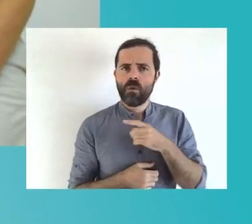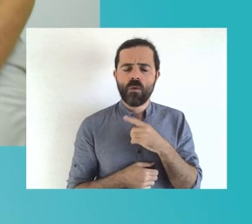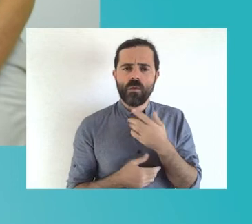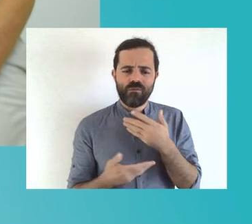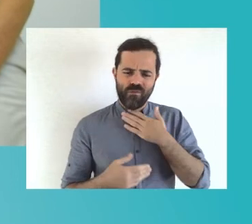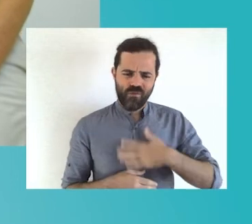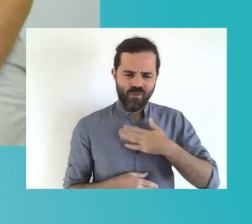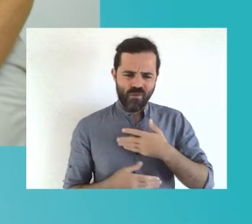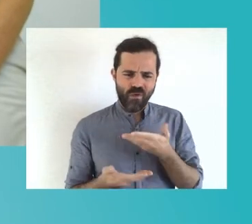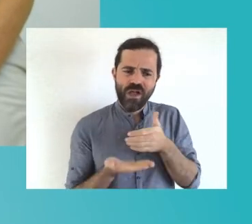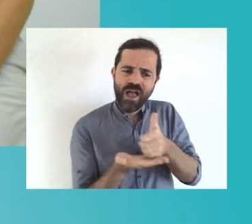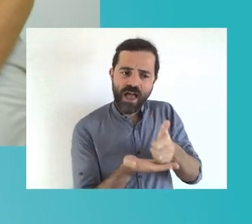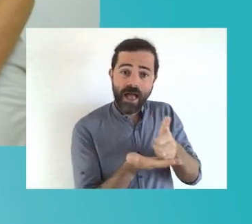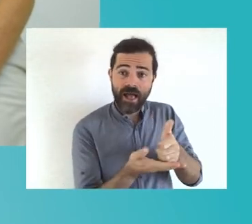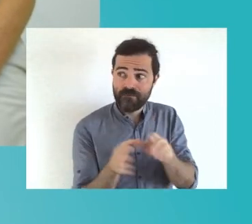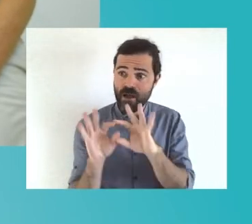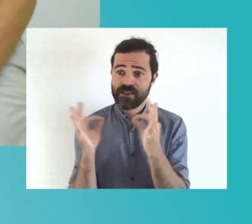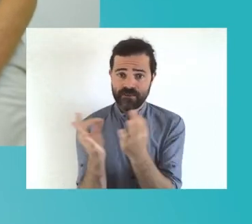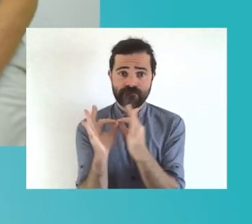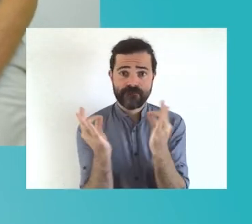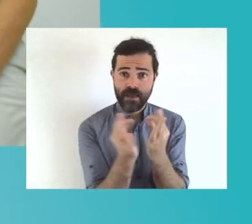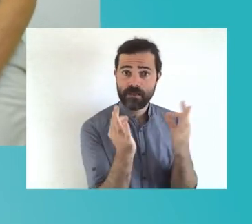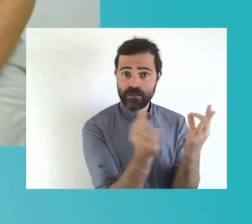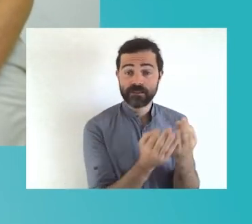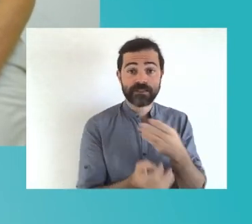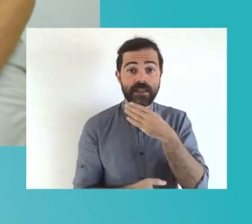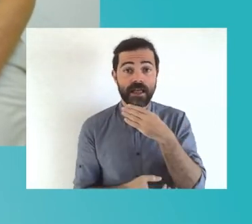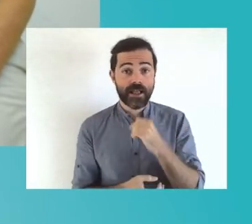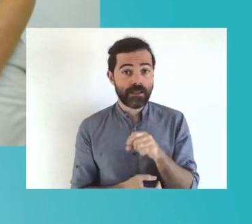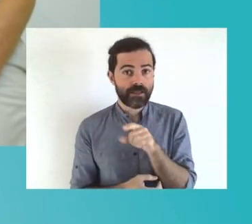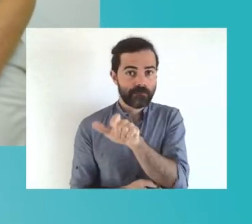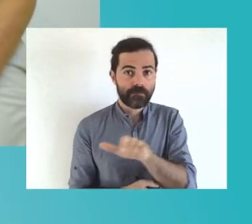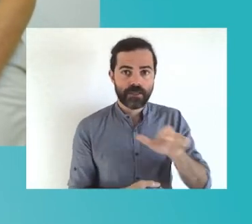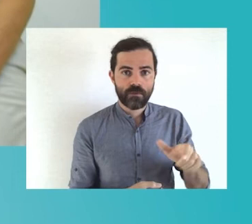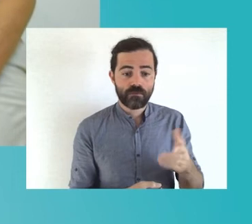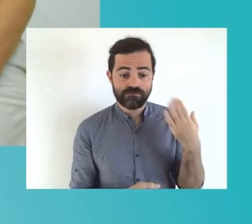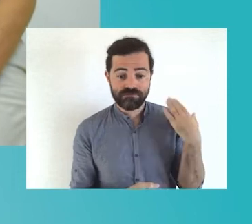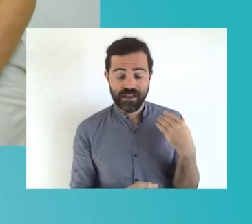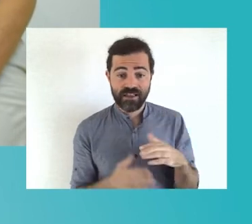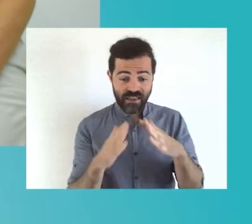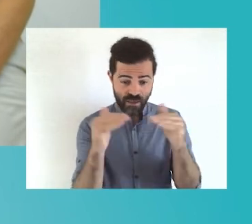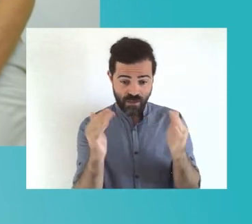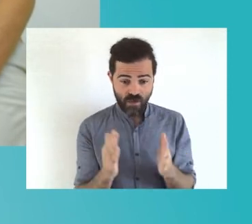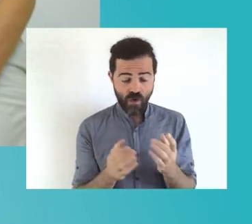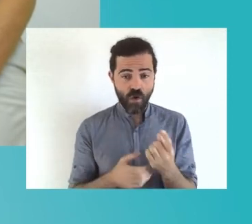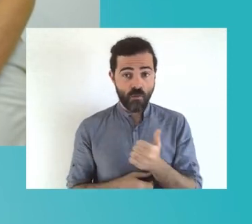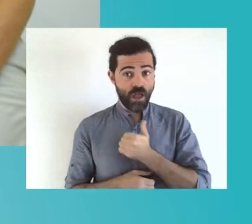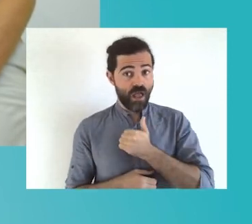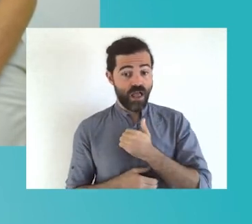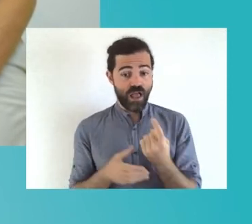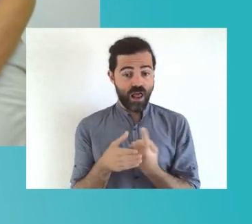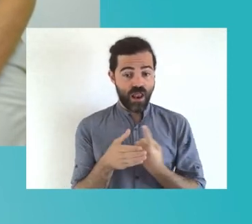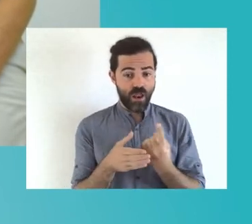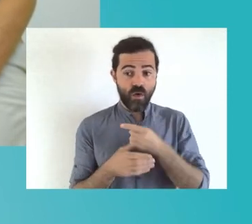these families. We saw that elderly people who moved to the nursing home used to live alone, so they leave an